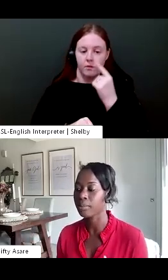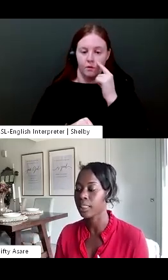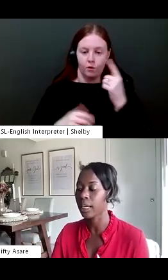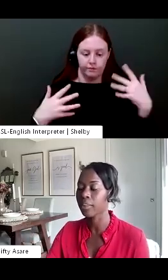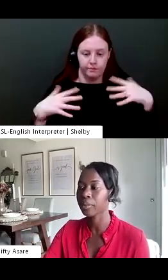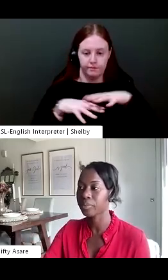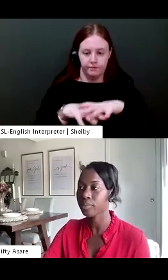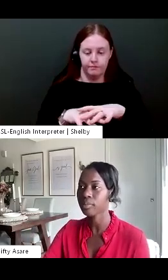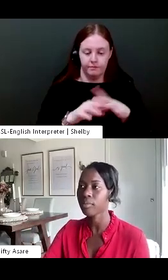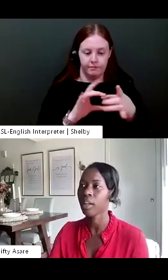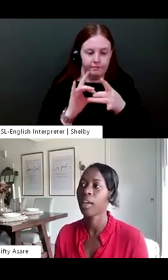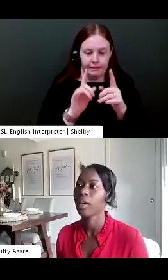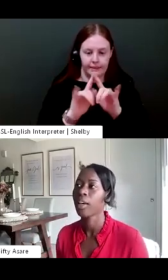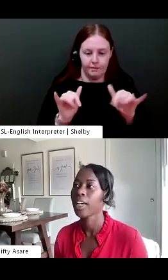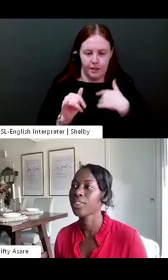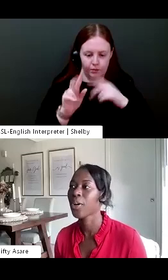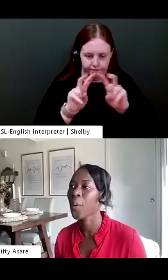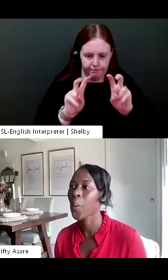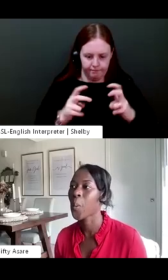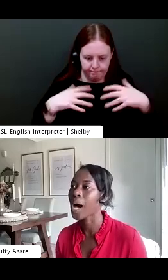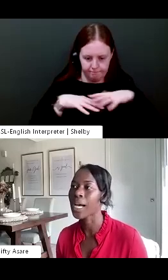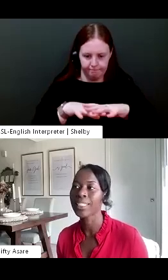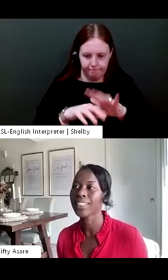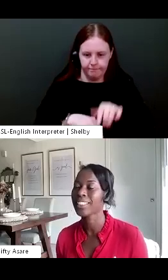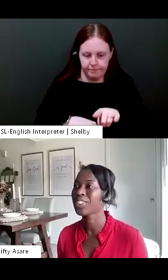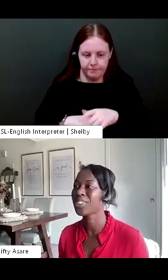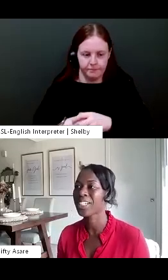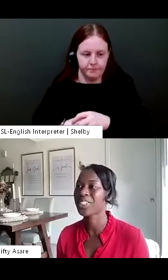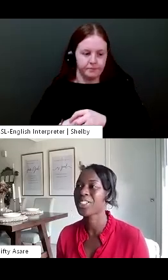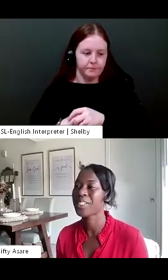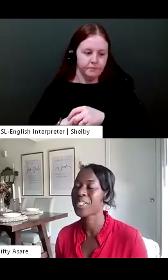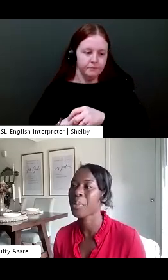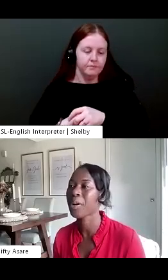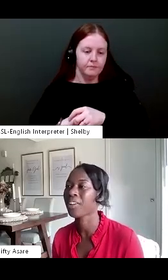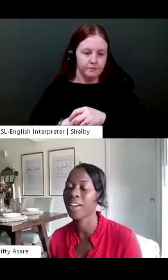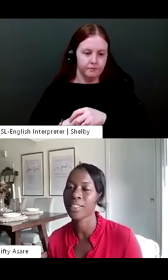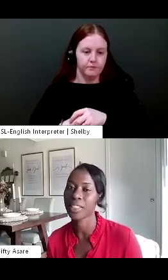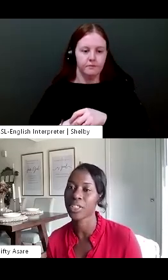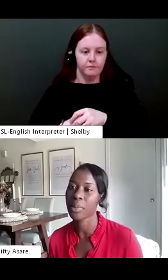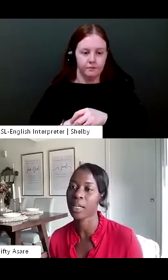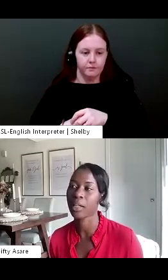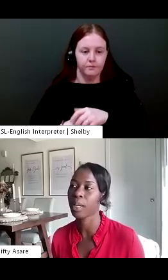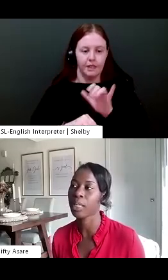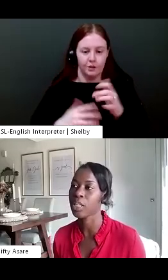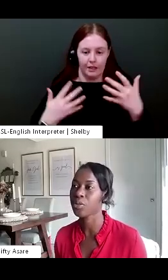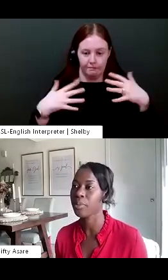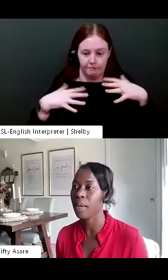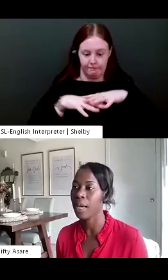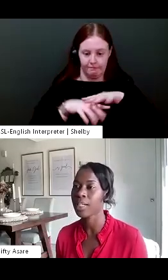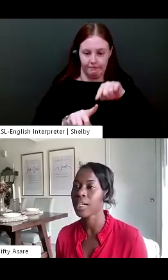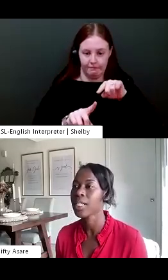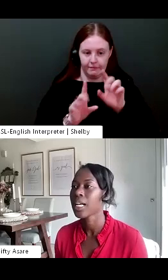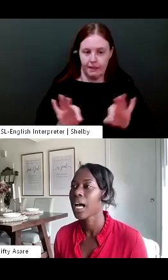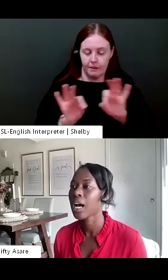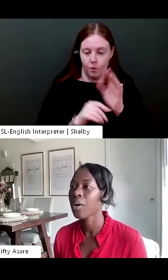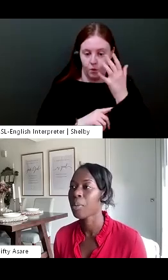kind of come together. And so, why does the intersection of intimate partner violence and traumatic brain injury